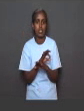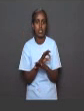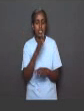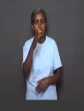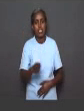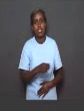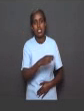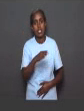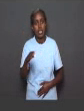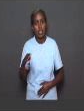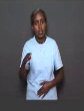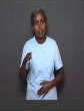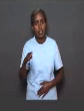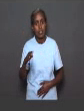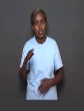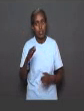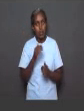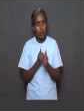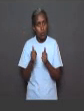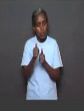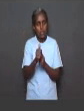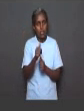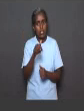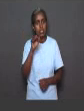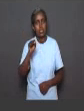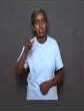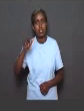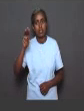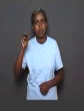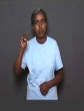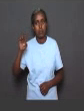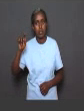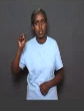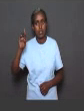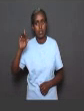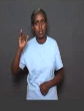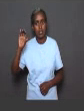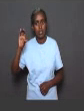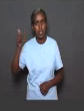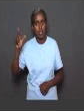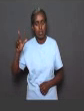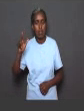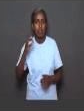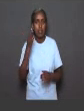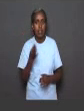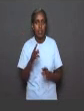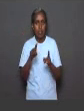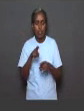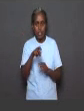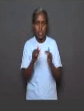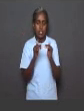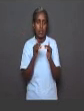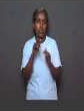function, the graph is already symmetrical along f of